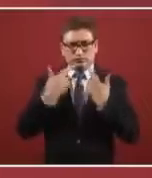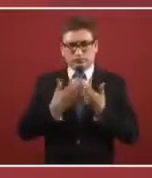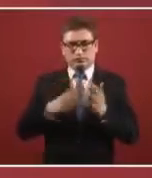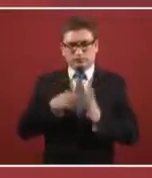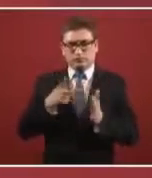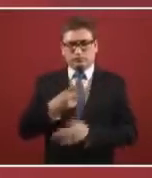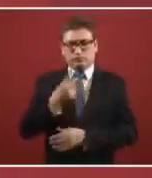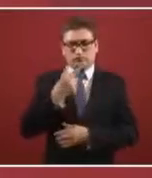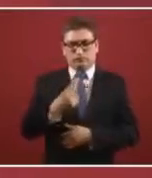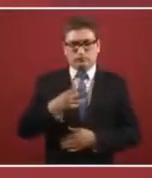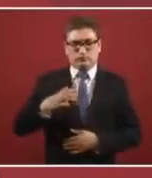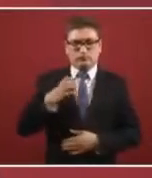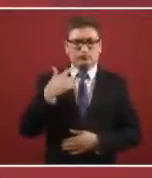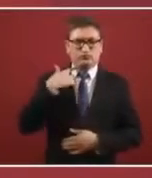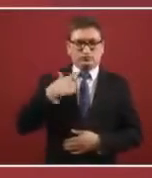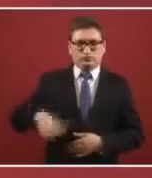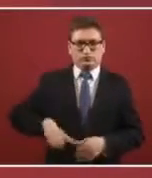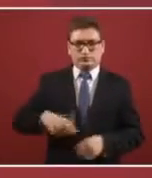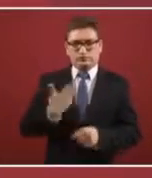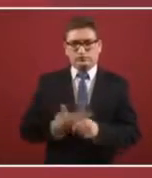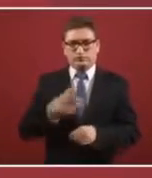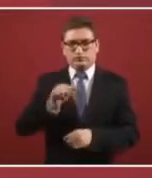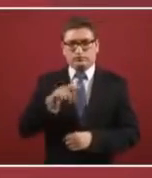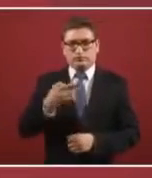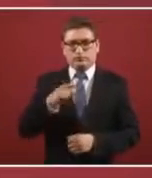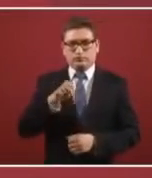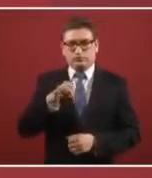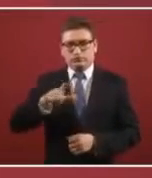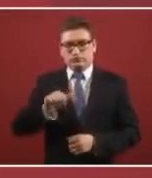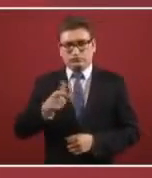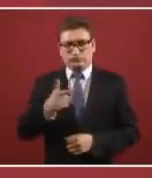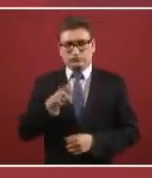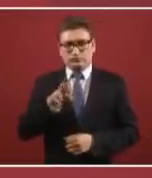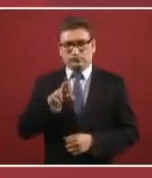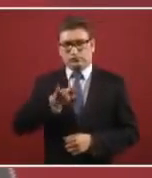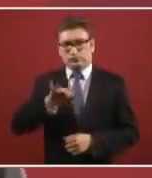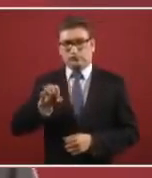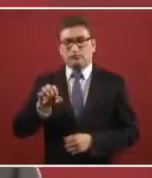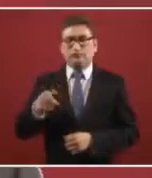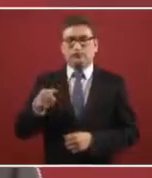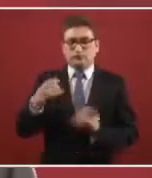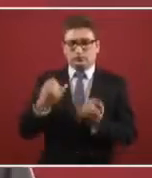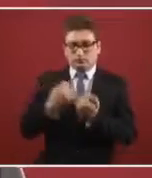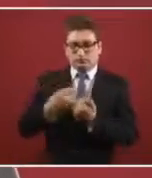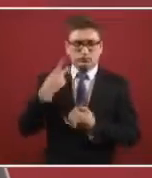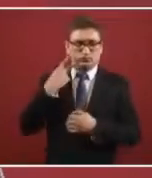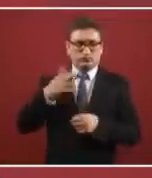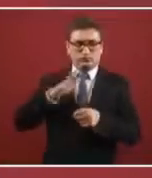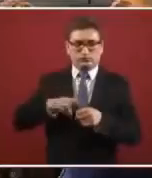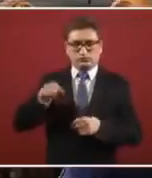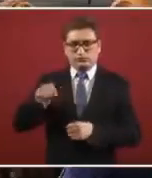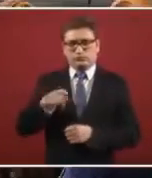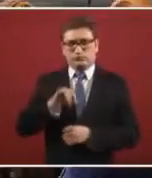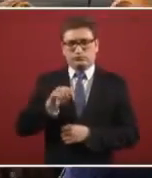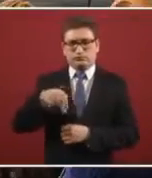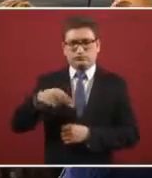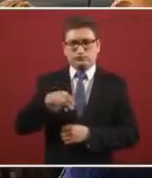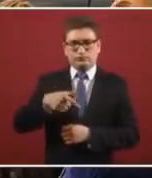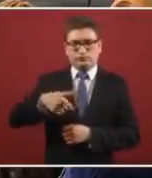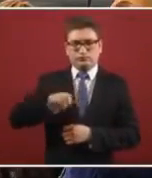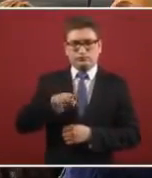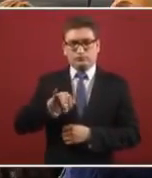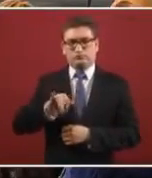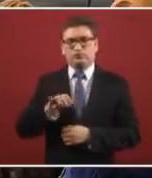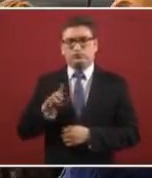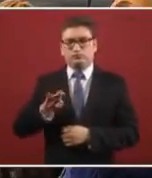con two el meetings of gobernador work Ángel Aguirre, with con el Ángel Aguirre, procurador del the, estado de the Guerrero, procurer y Iñaki con los seis Blanco,